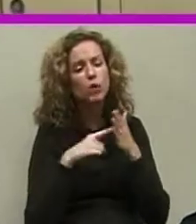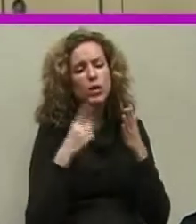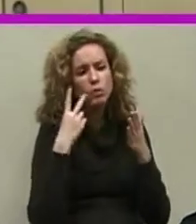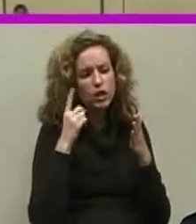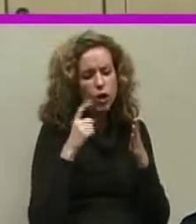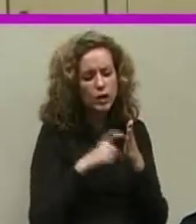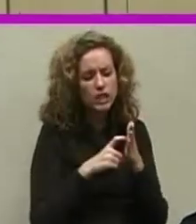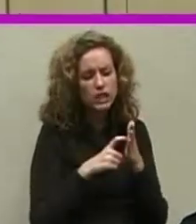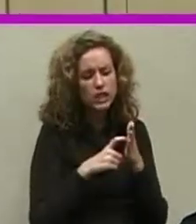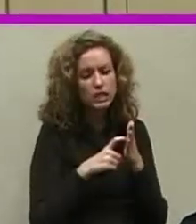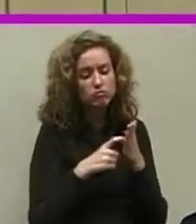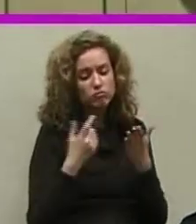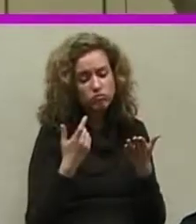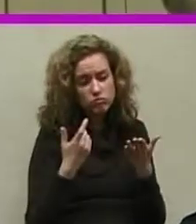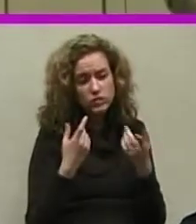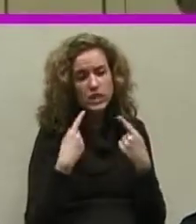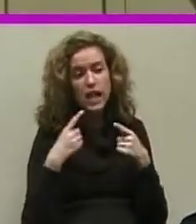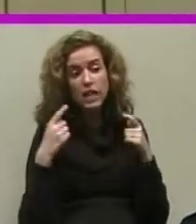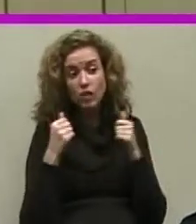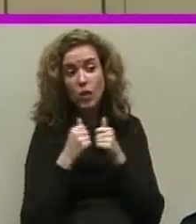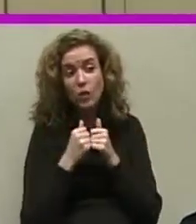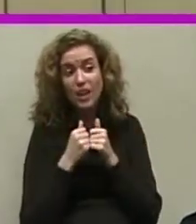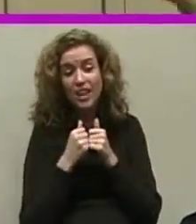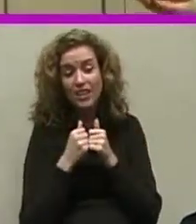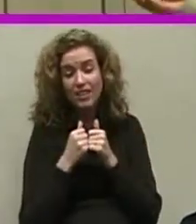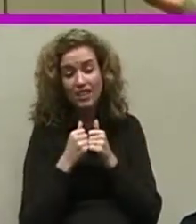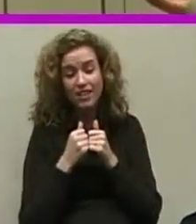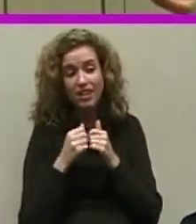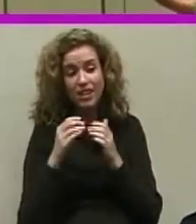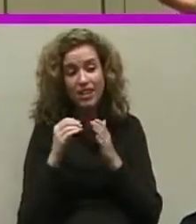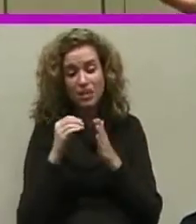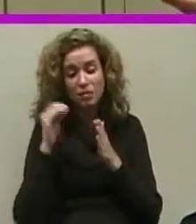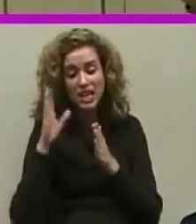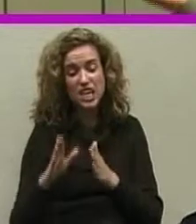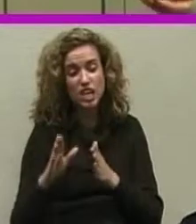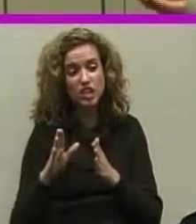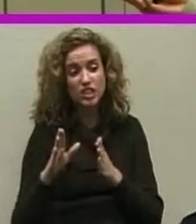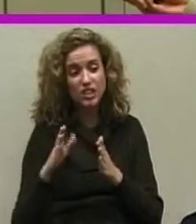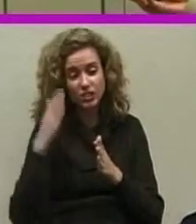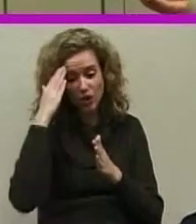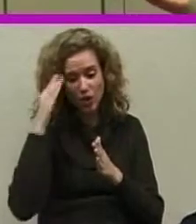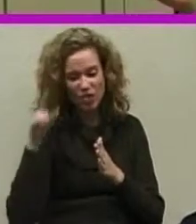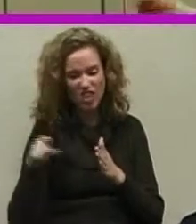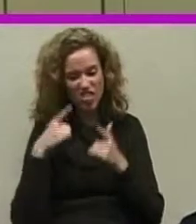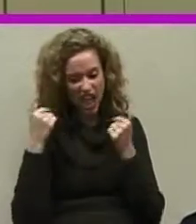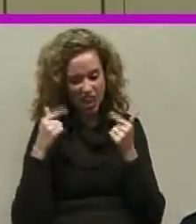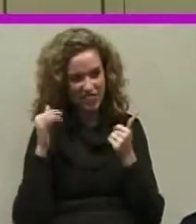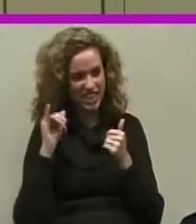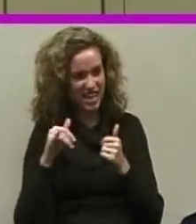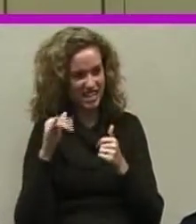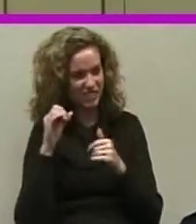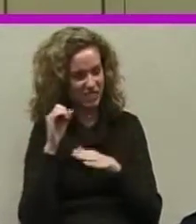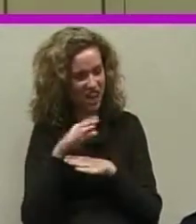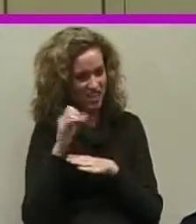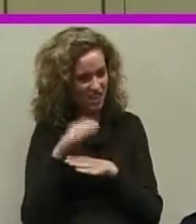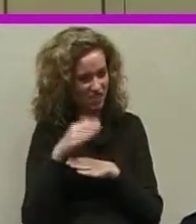All right, it's working as far as the peers. I'm getting attention for the behaviors I don't want to see this kid doing. They're effective. What else are we